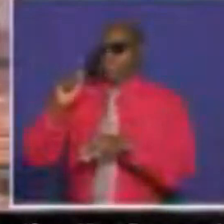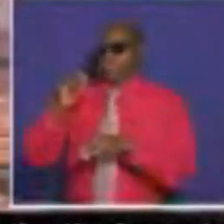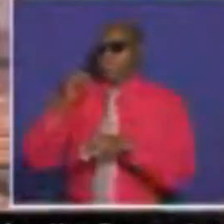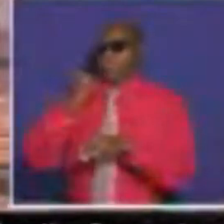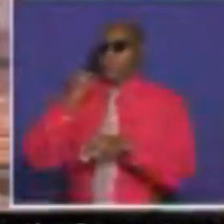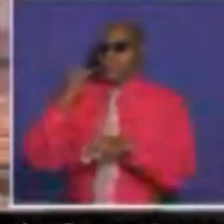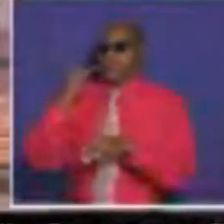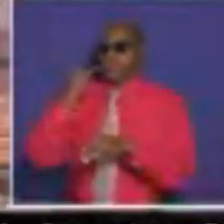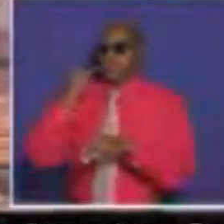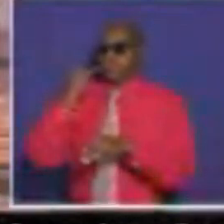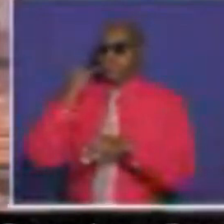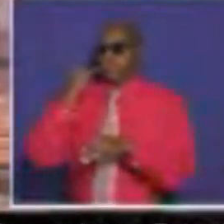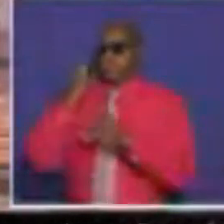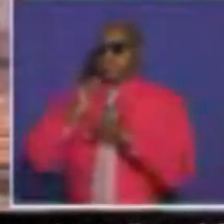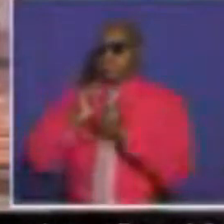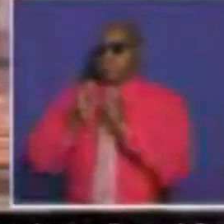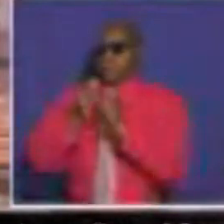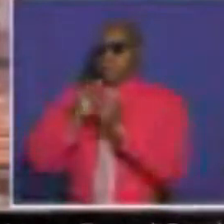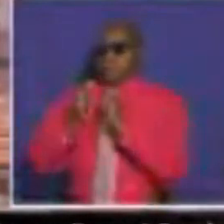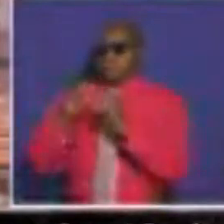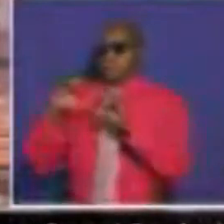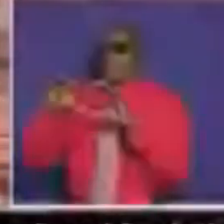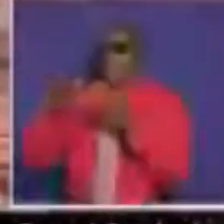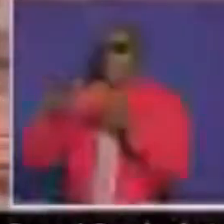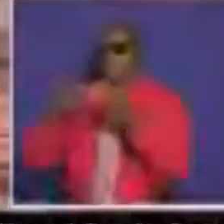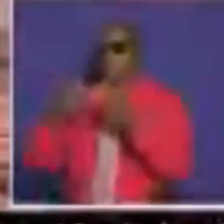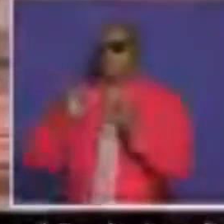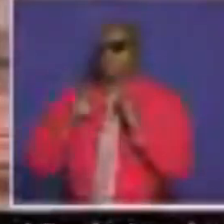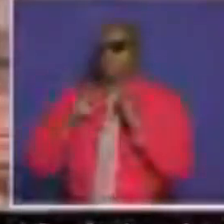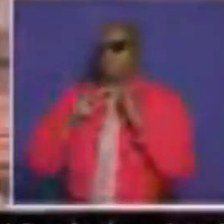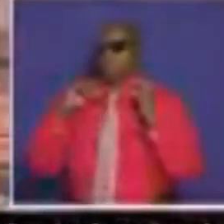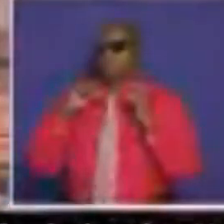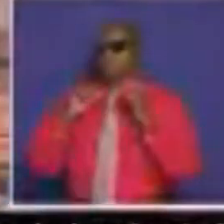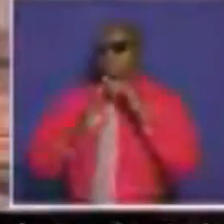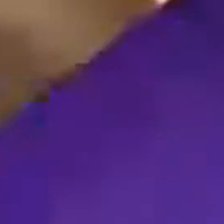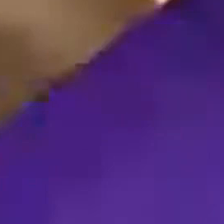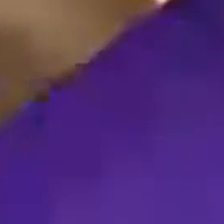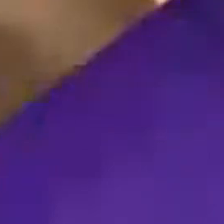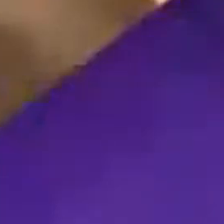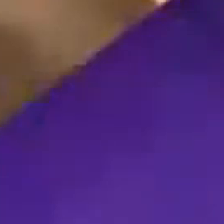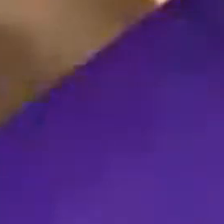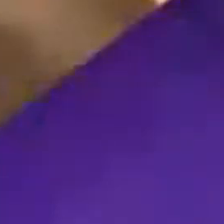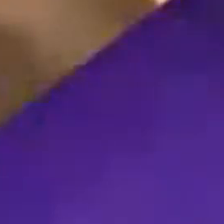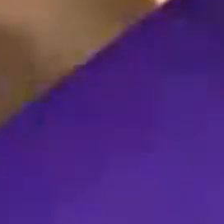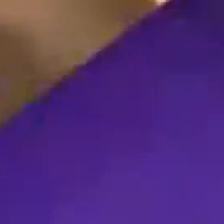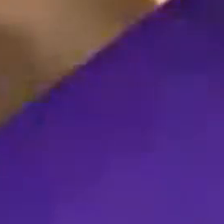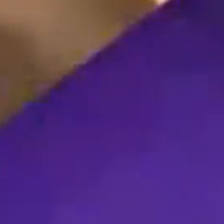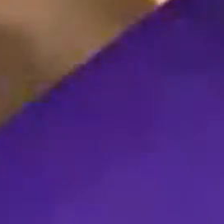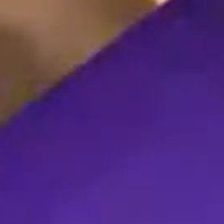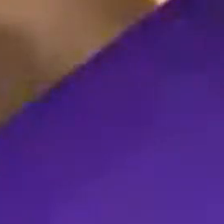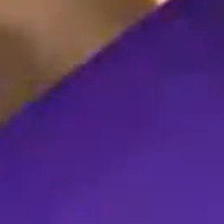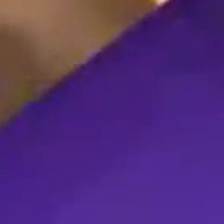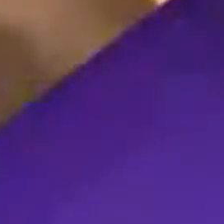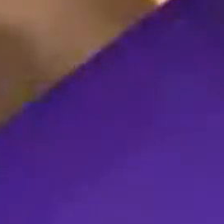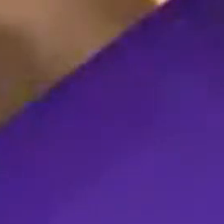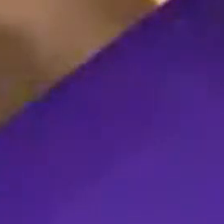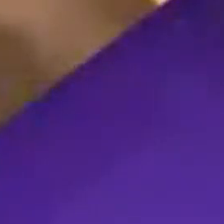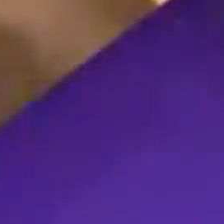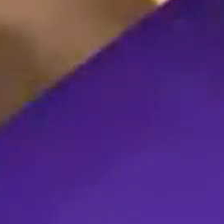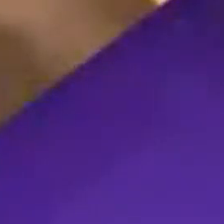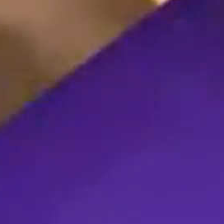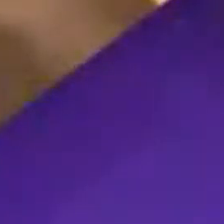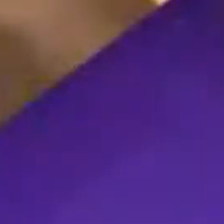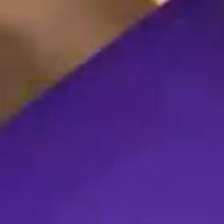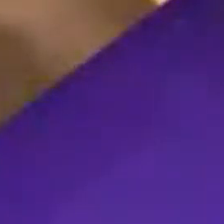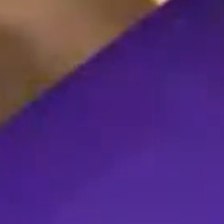Nakuru Athletic Club this coming Saturday, the tournament, which is hosted by Top Fry Nakuru RFC, is expected to draw over 40